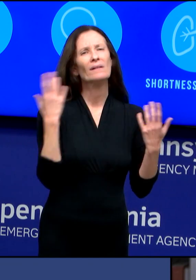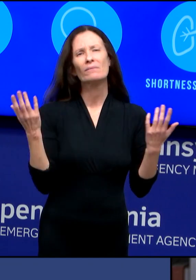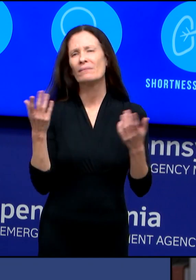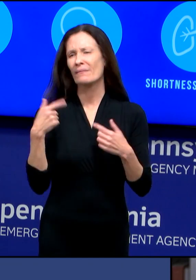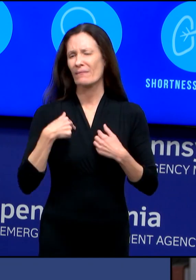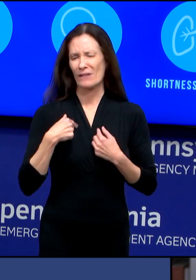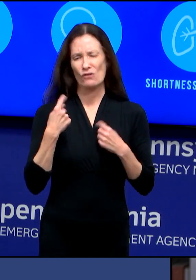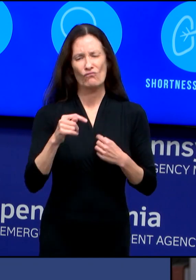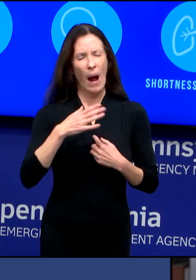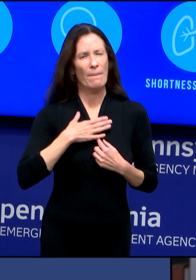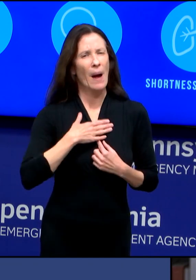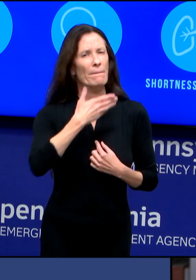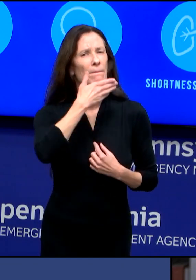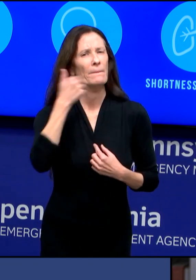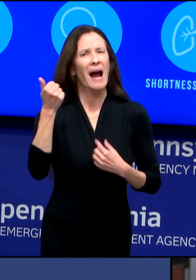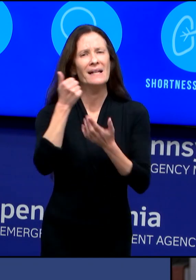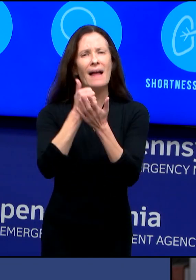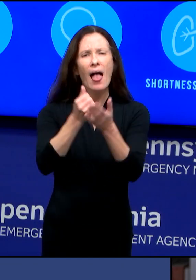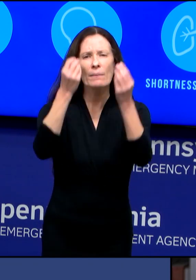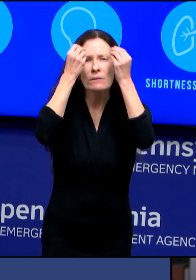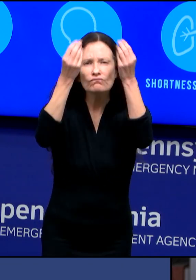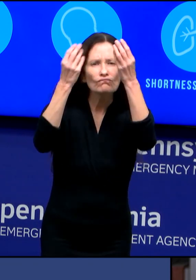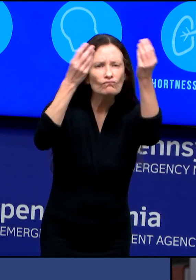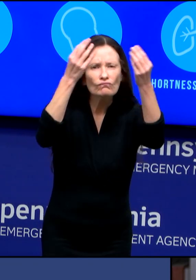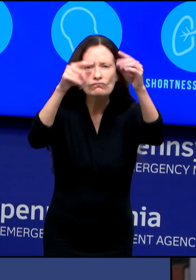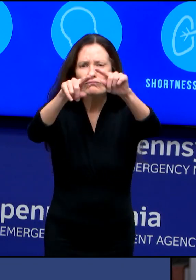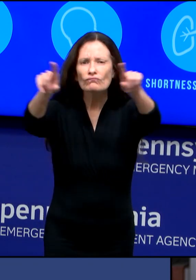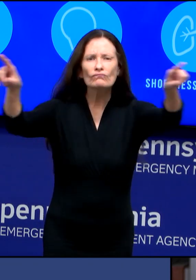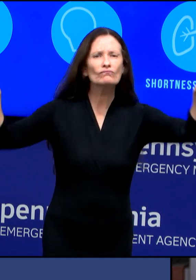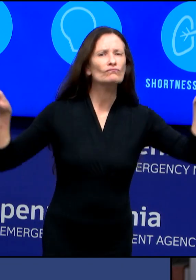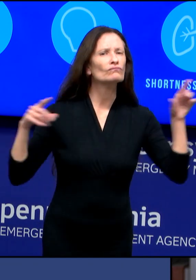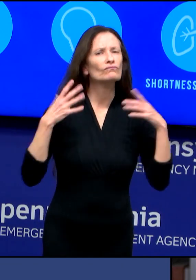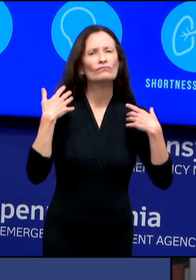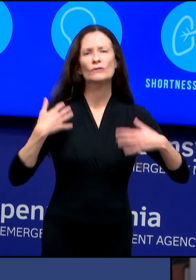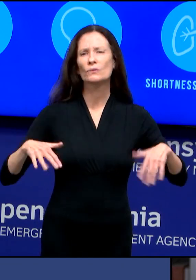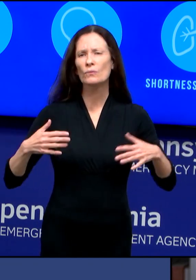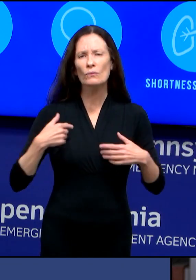for everything you've done to report on this, and to the people of Pennsylvania, thank